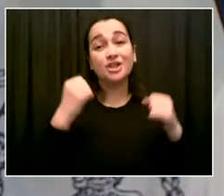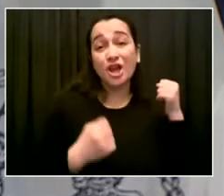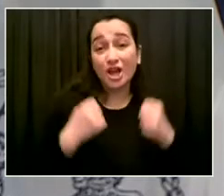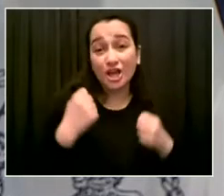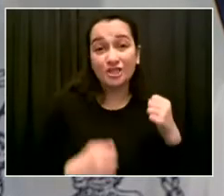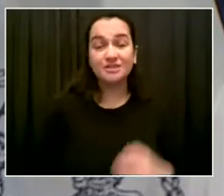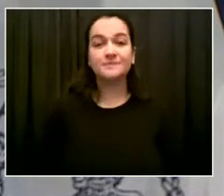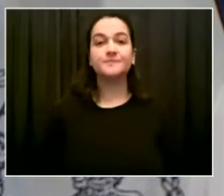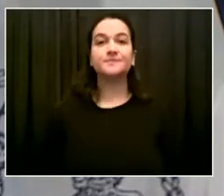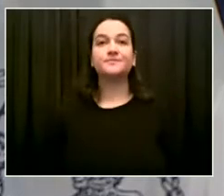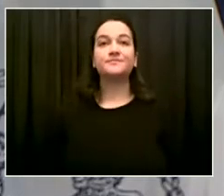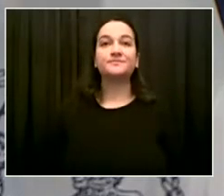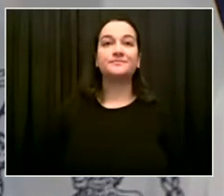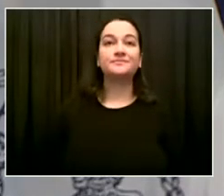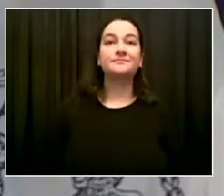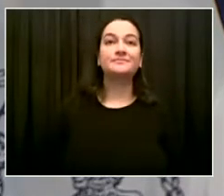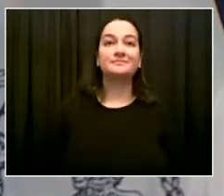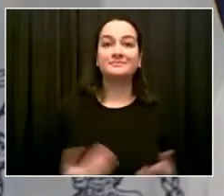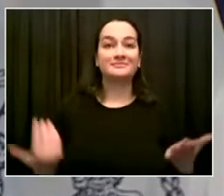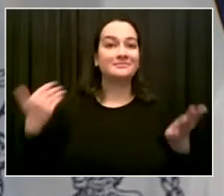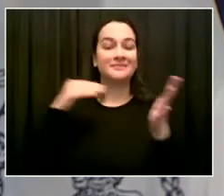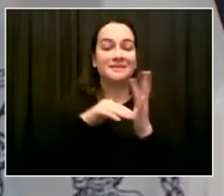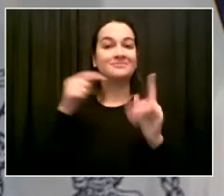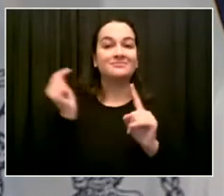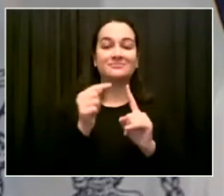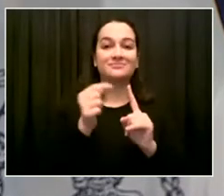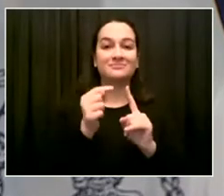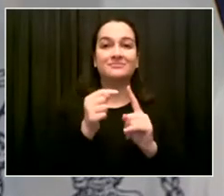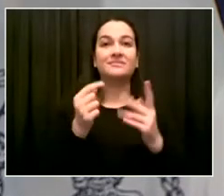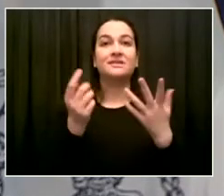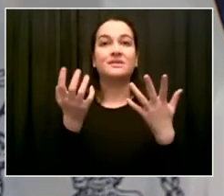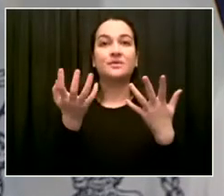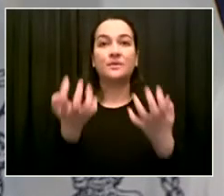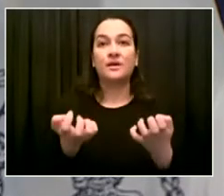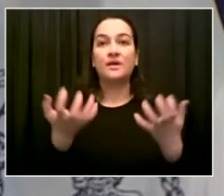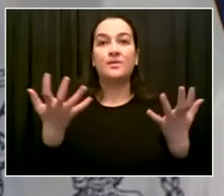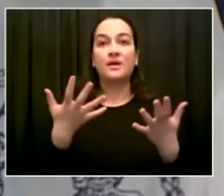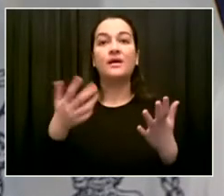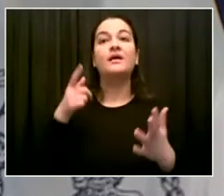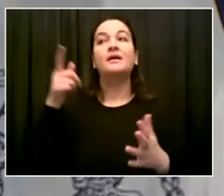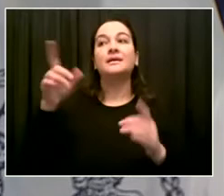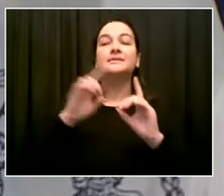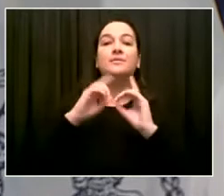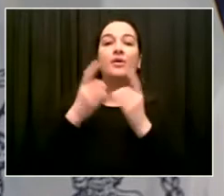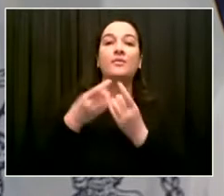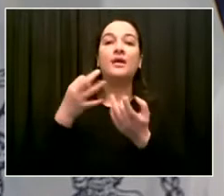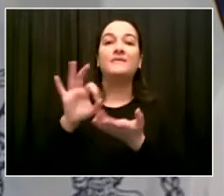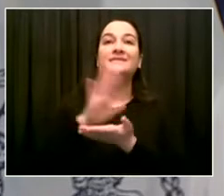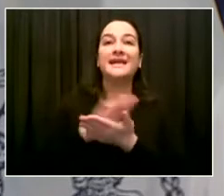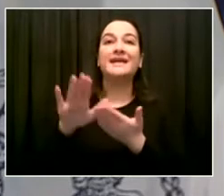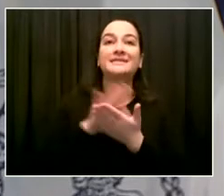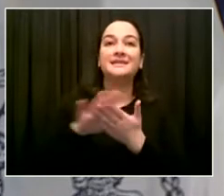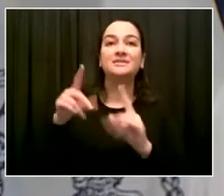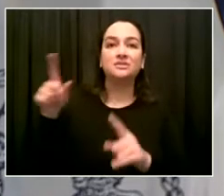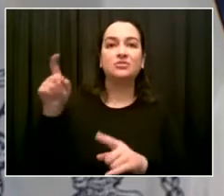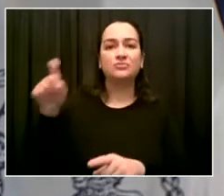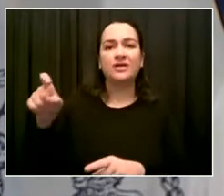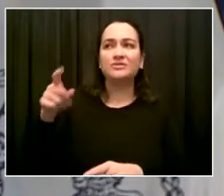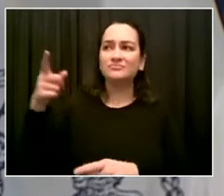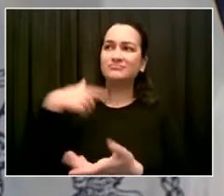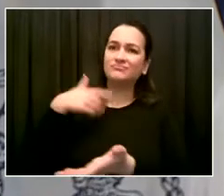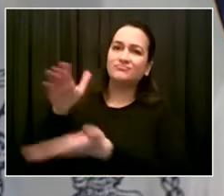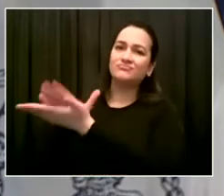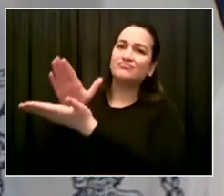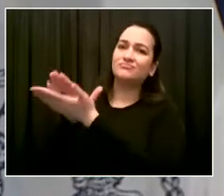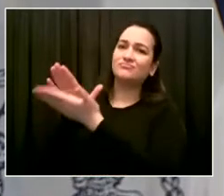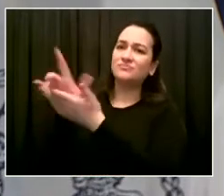the unsung heroes out there. When you see someone from the sanitation department, thank them for the amazing work they do for us every day. They often don't get the credit they